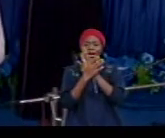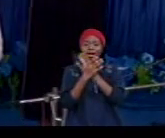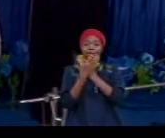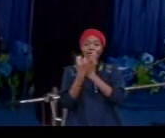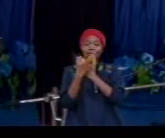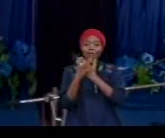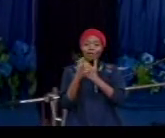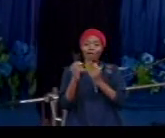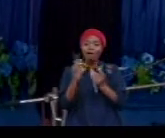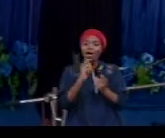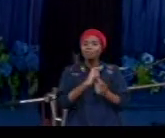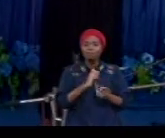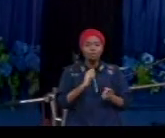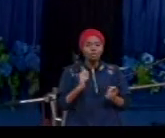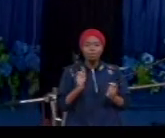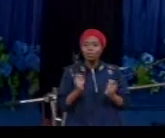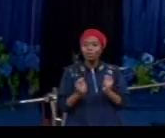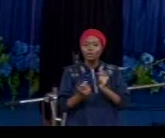shadow of